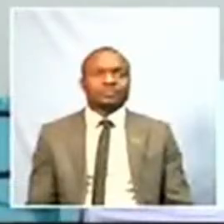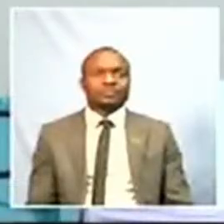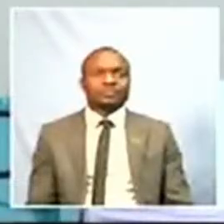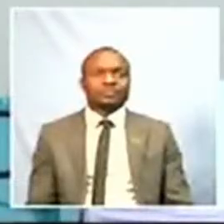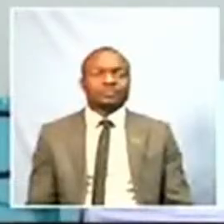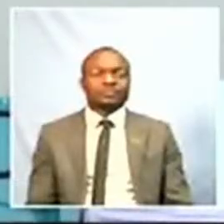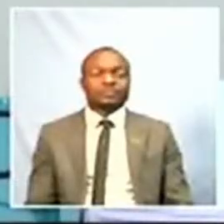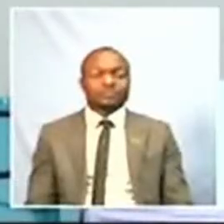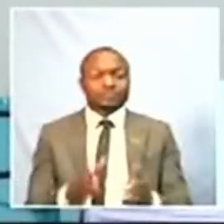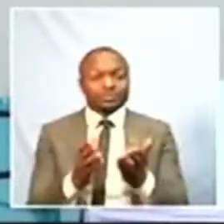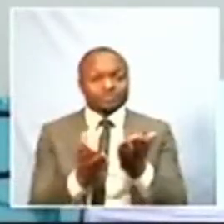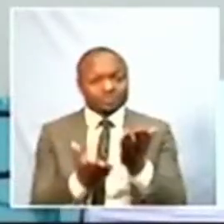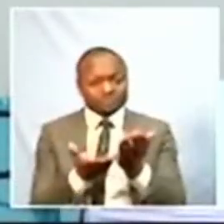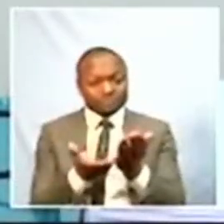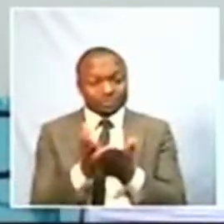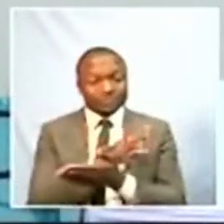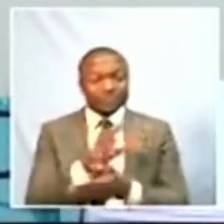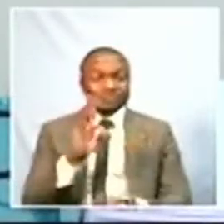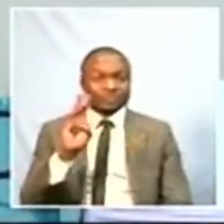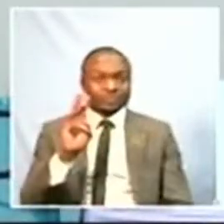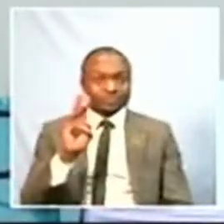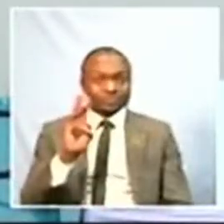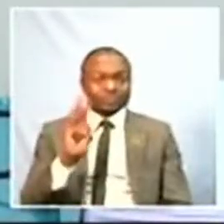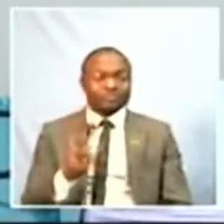Page 16.